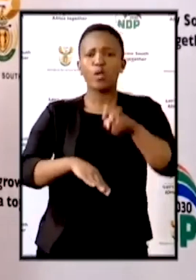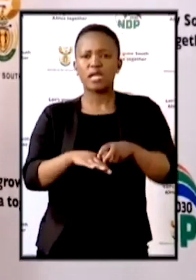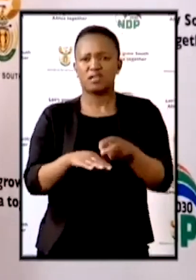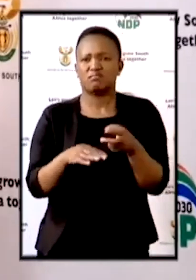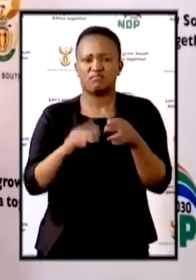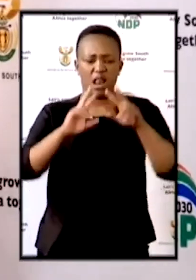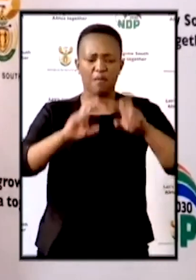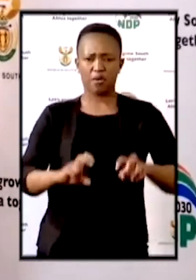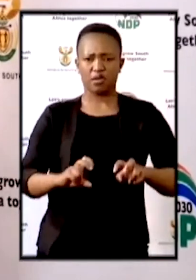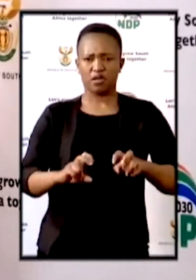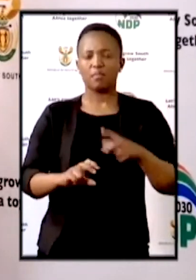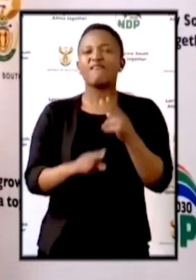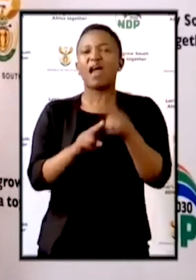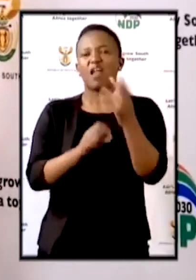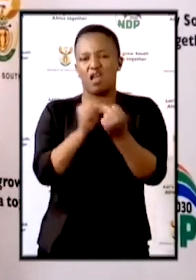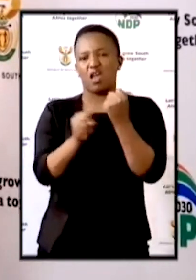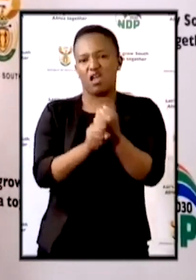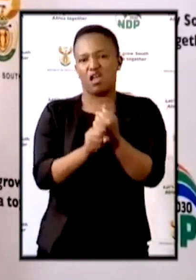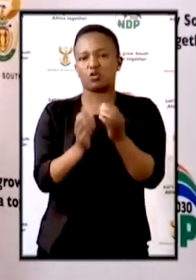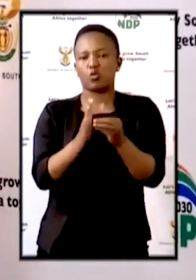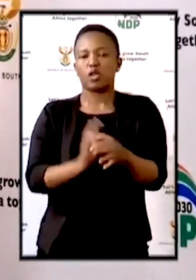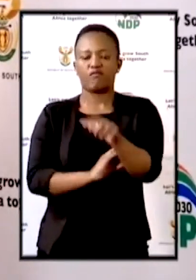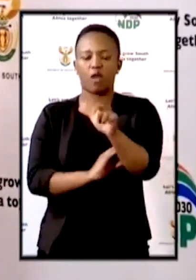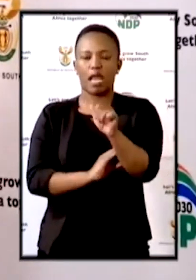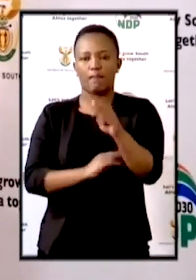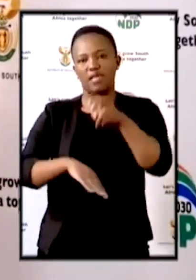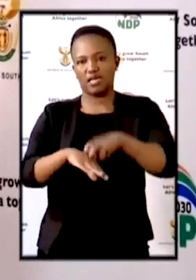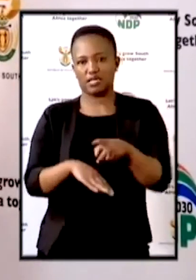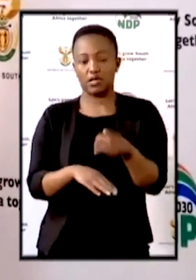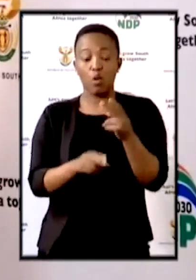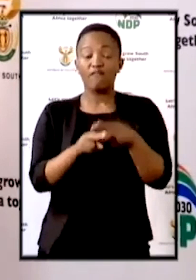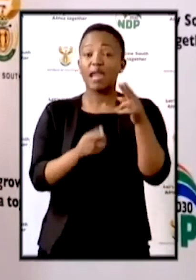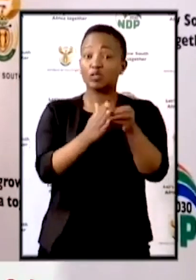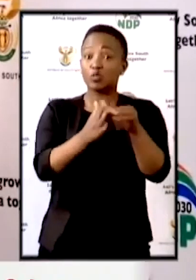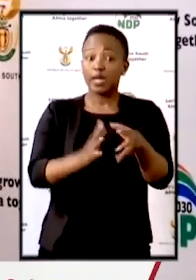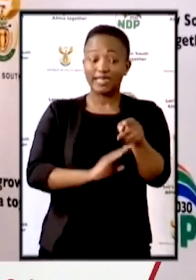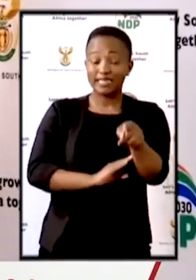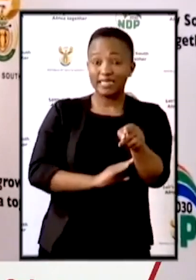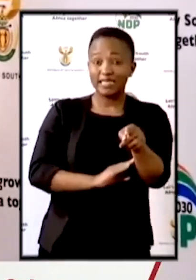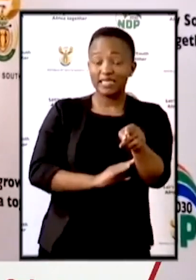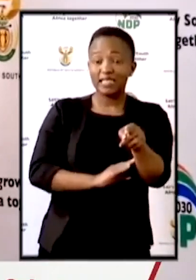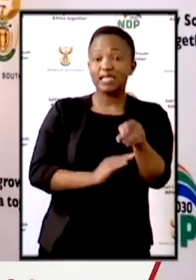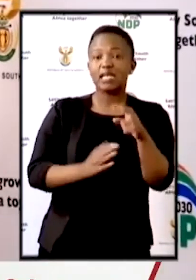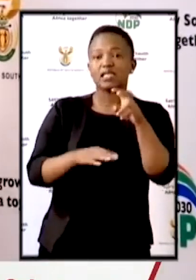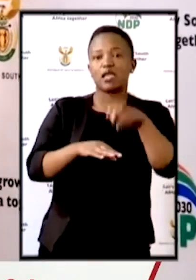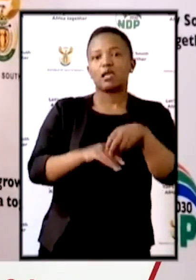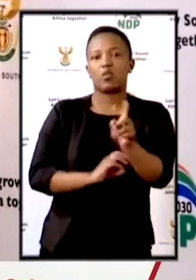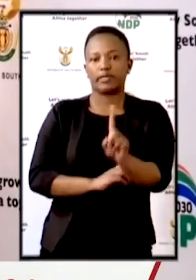be final year students, as well as final year students who require